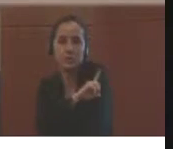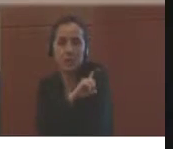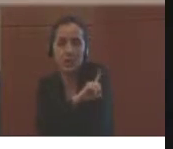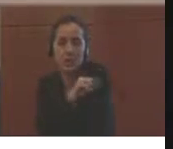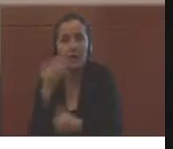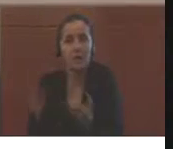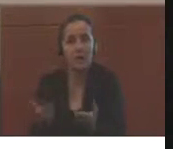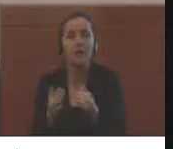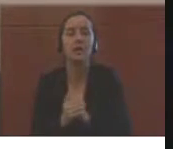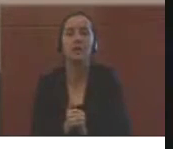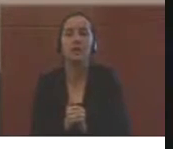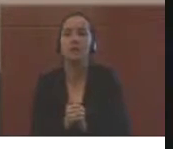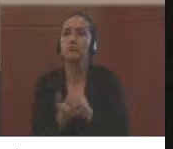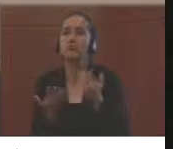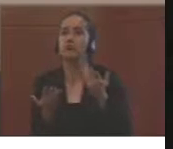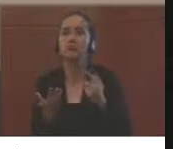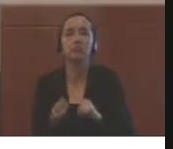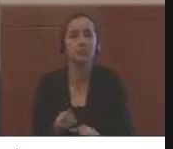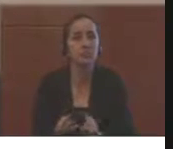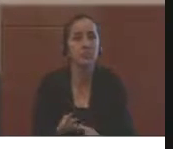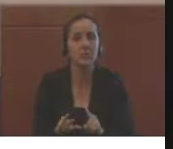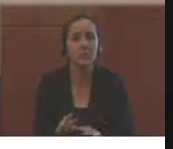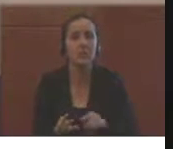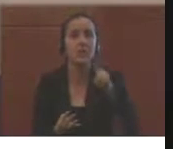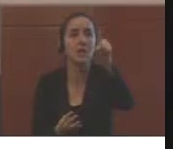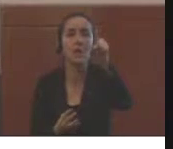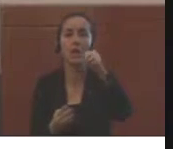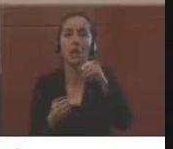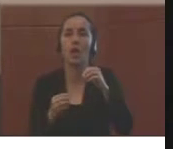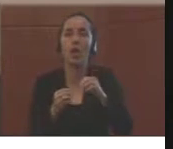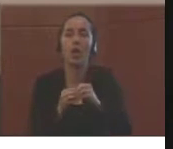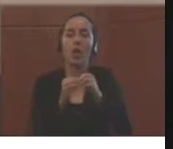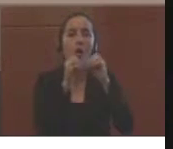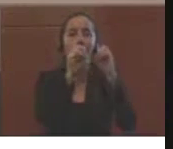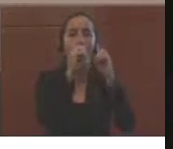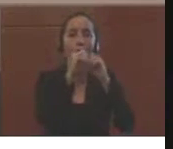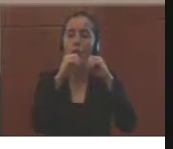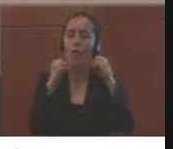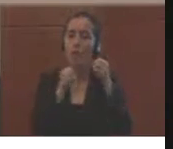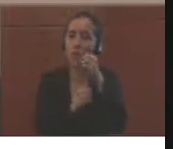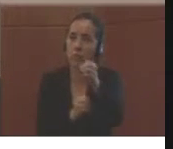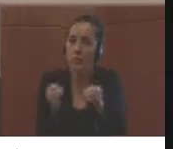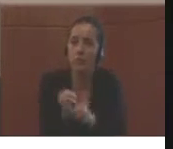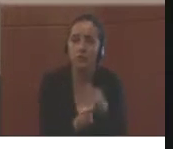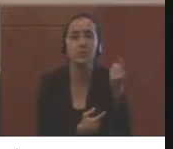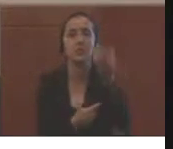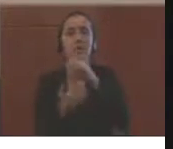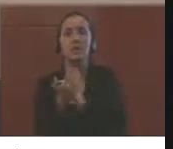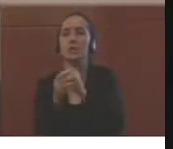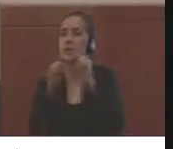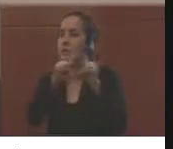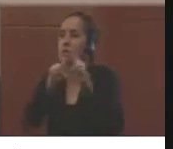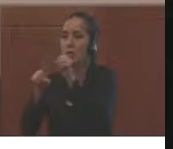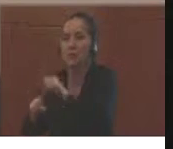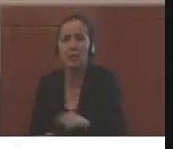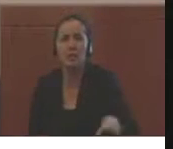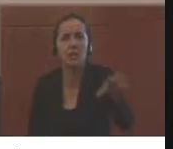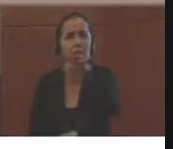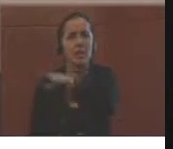representatives also from parliaments, members of the private sector, communitary